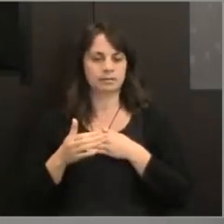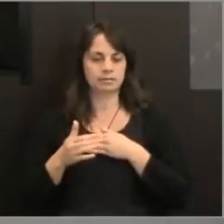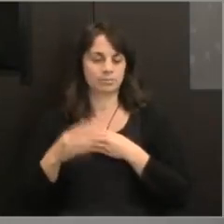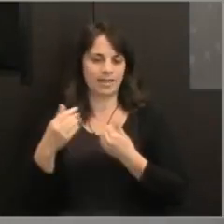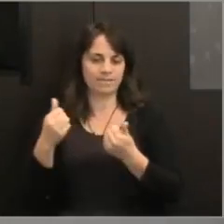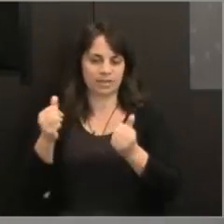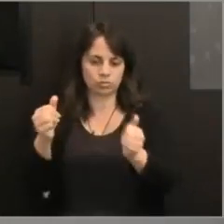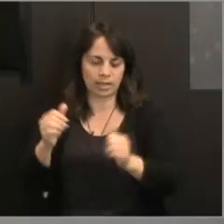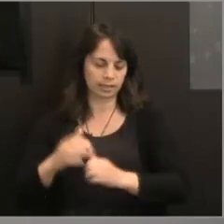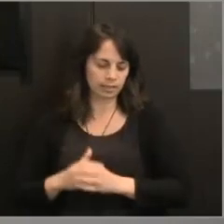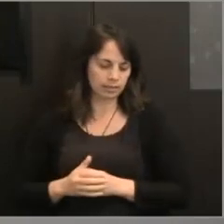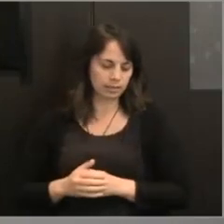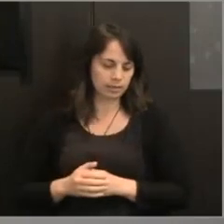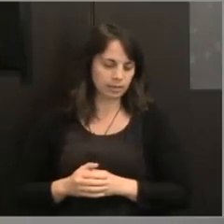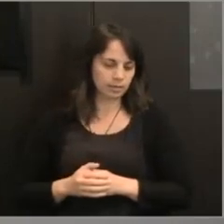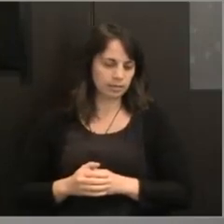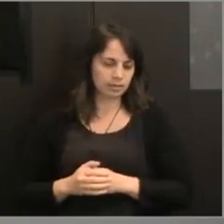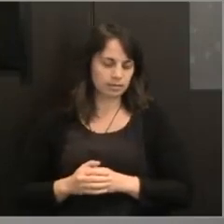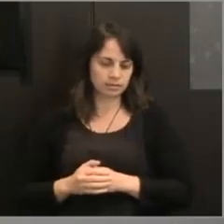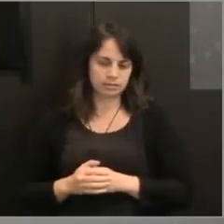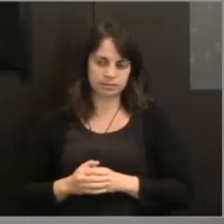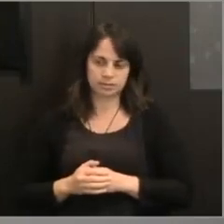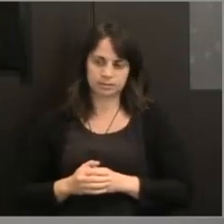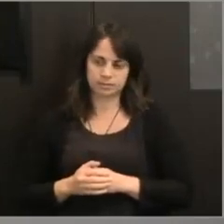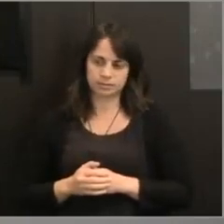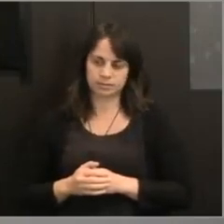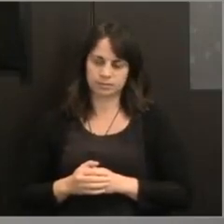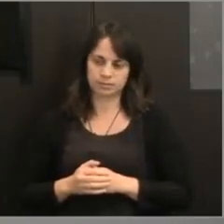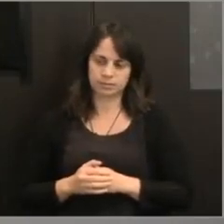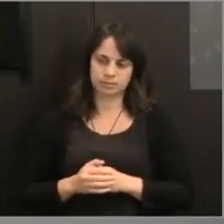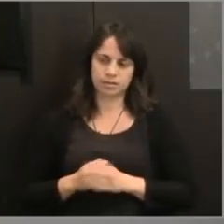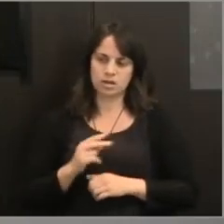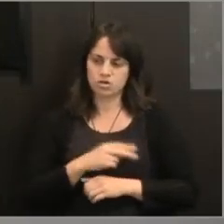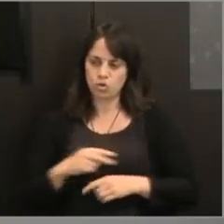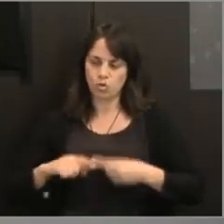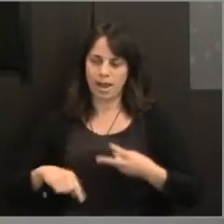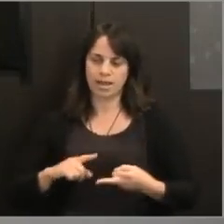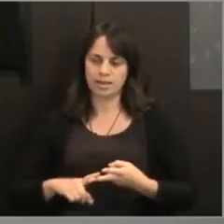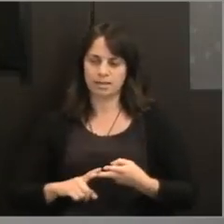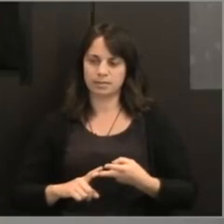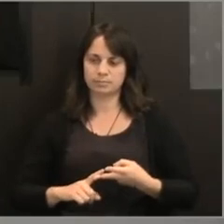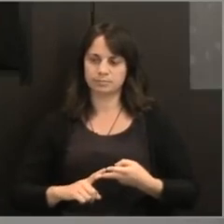a number of Scandinavian governments, Norway, Sweden, and so on,